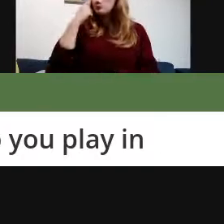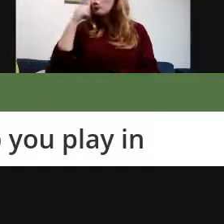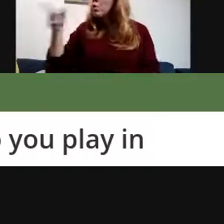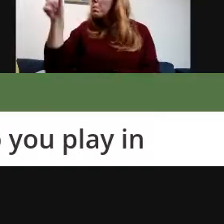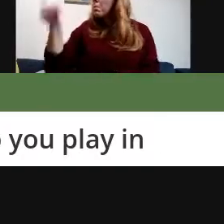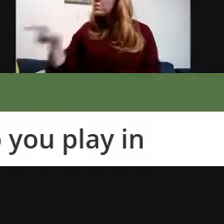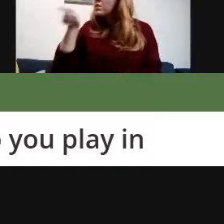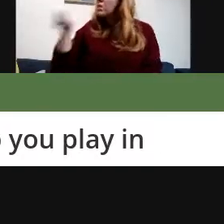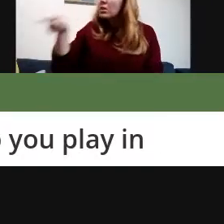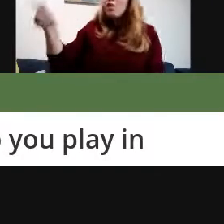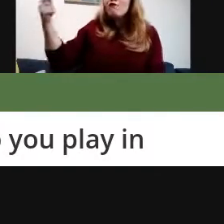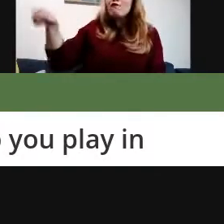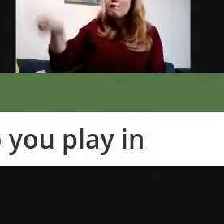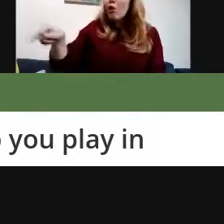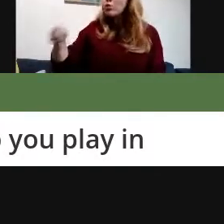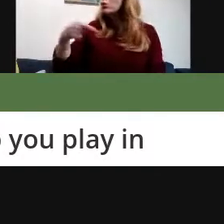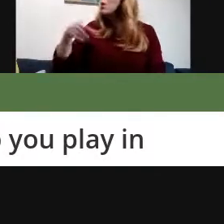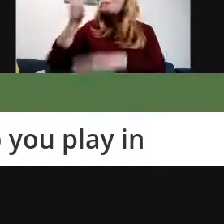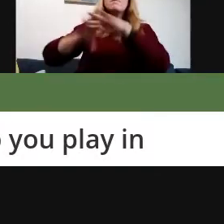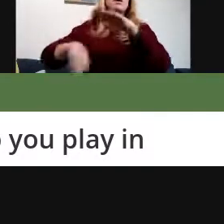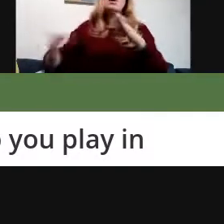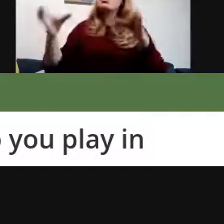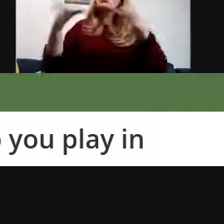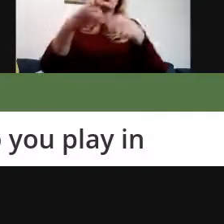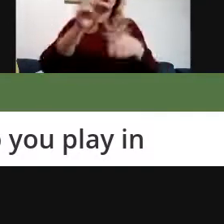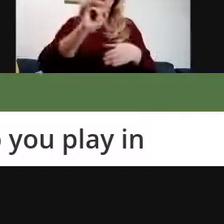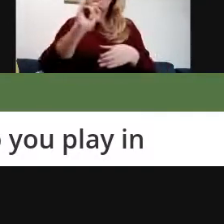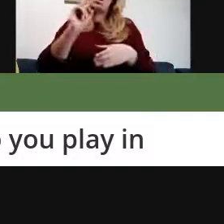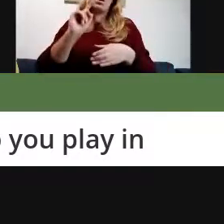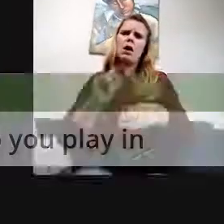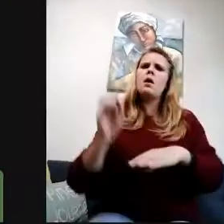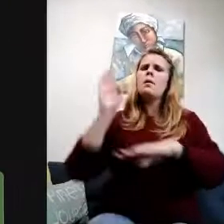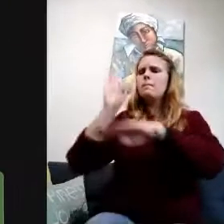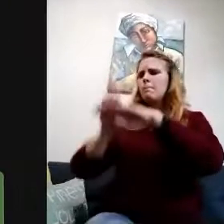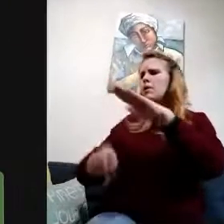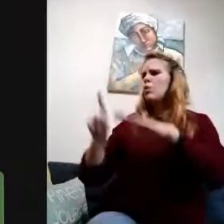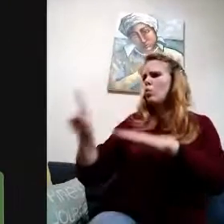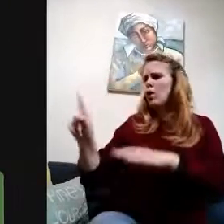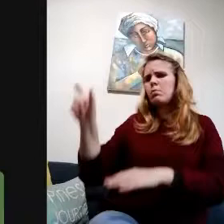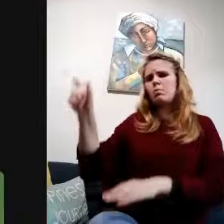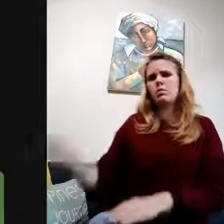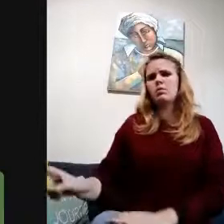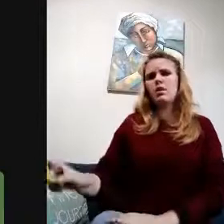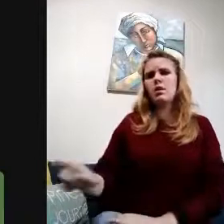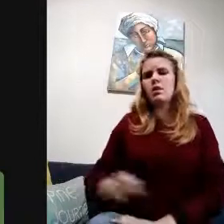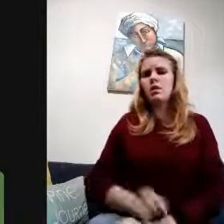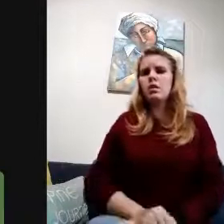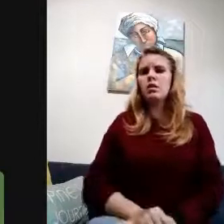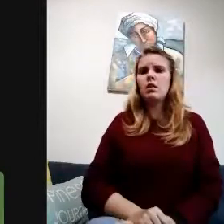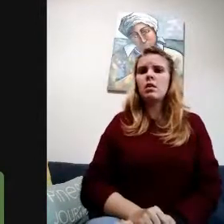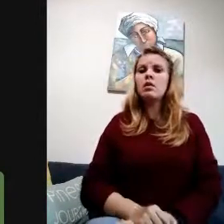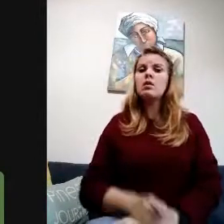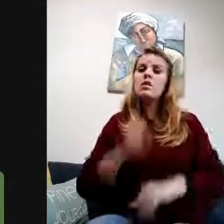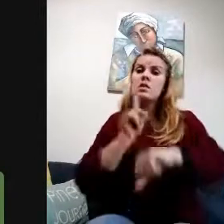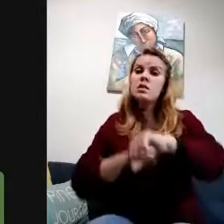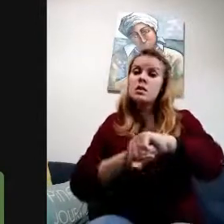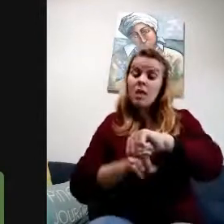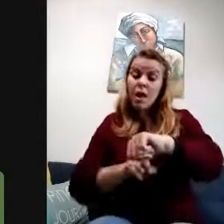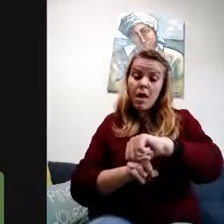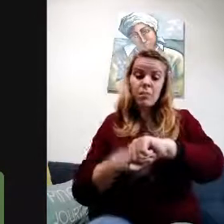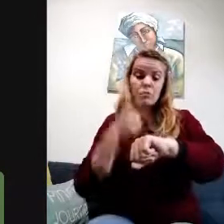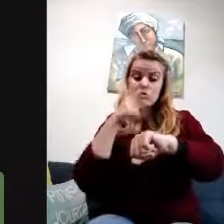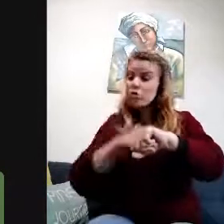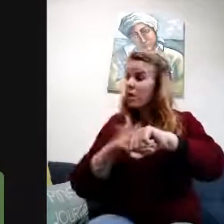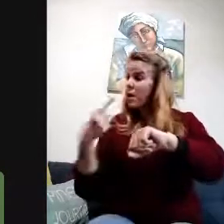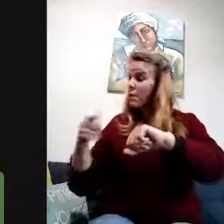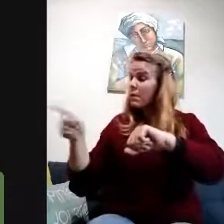penalize anybody else. We've gone past the days where you penalize a group. You time players. The first player